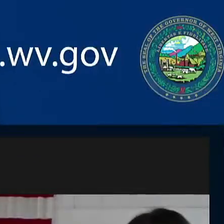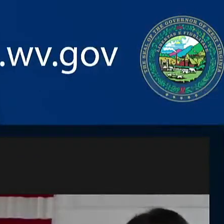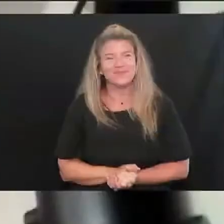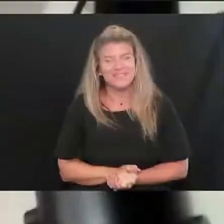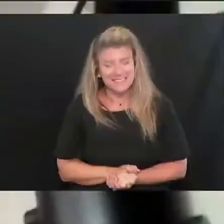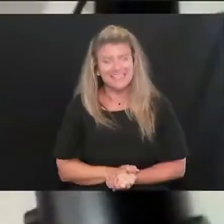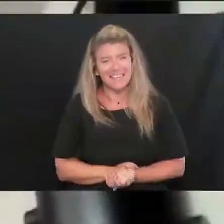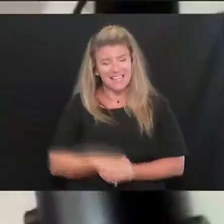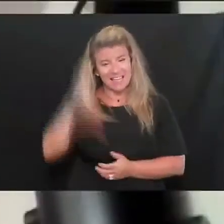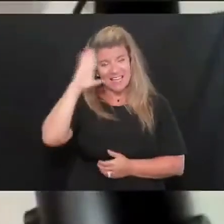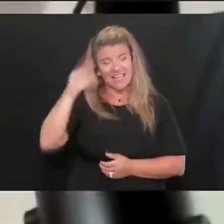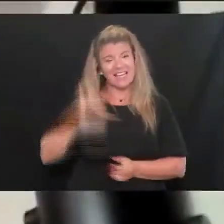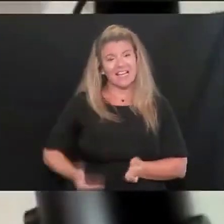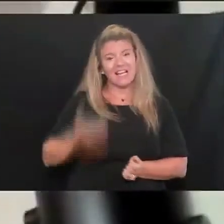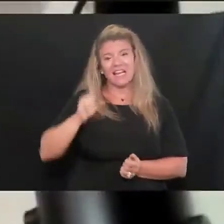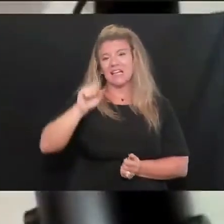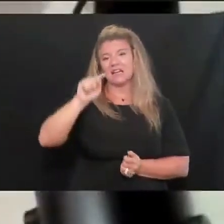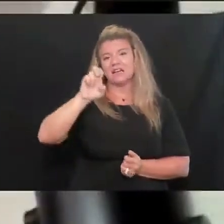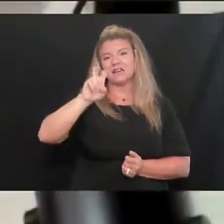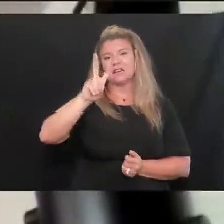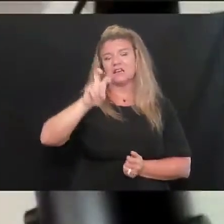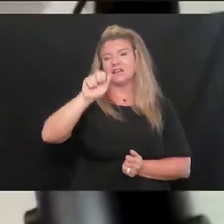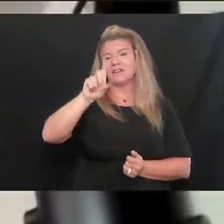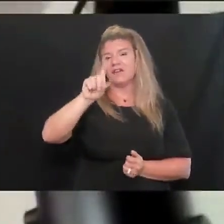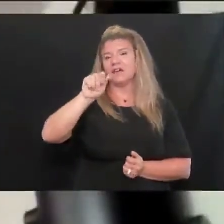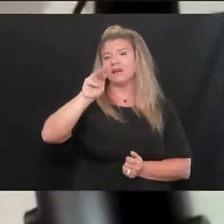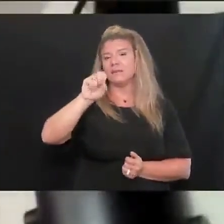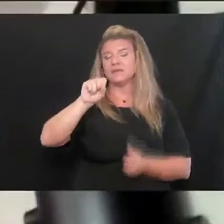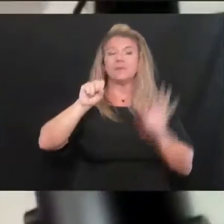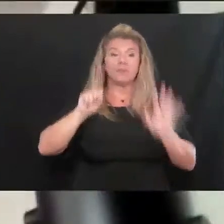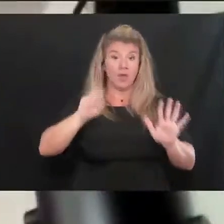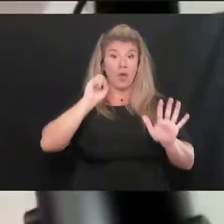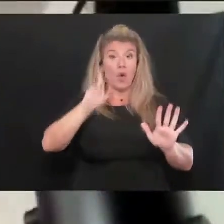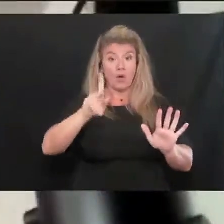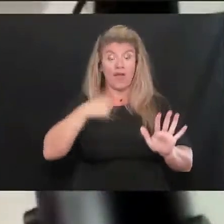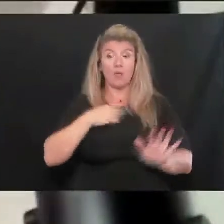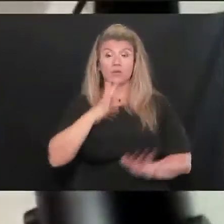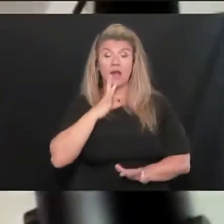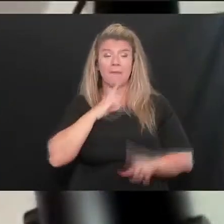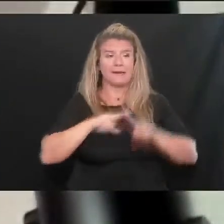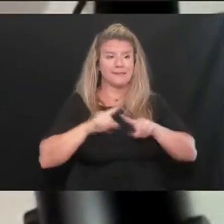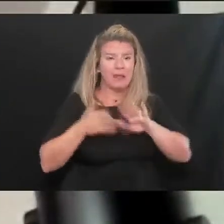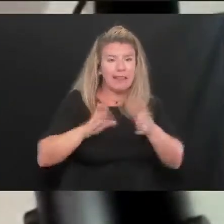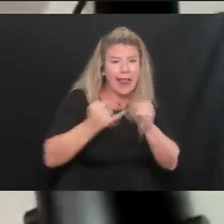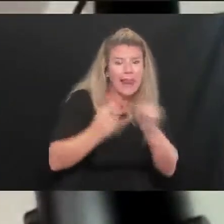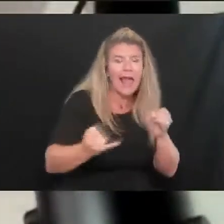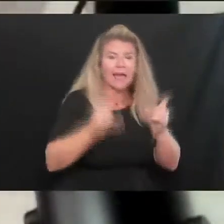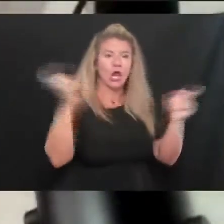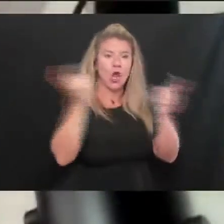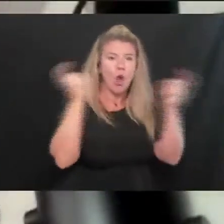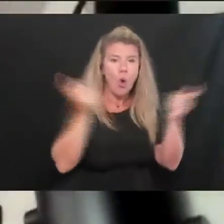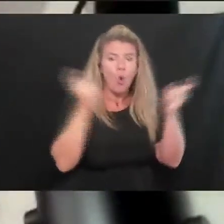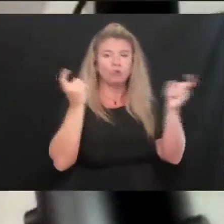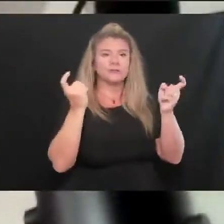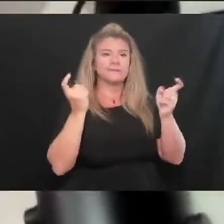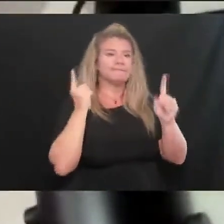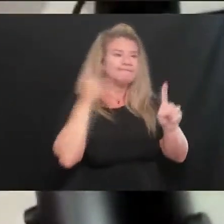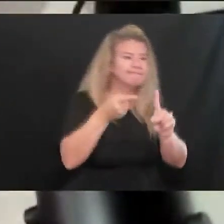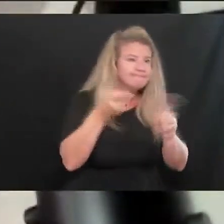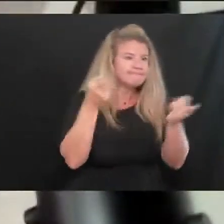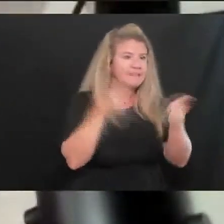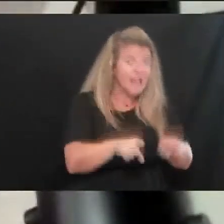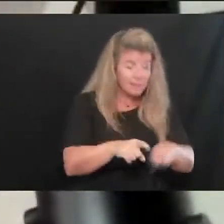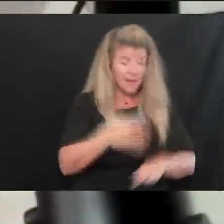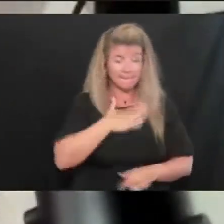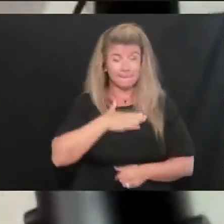Yeah, Steve Adams of Ogden Newspapers here. Okay, well, we're talking about deadlines and goals and celebrations here.